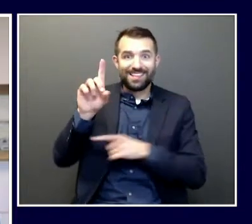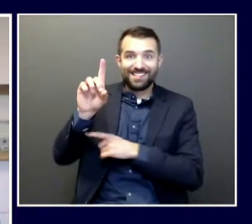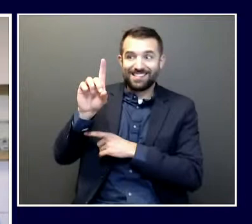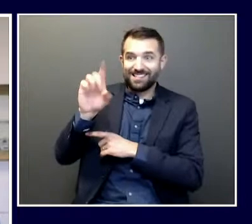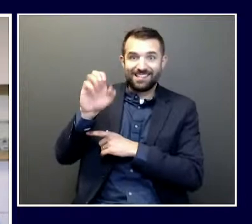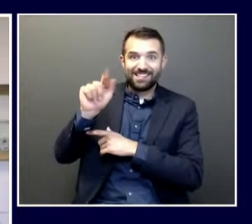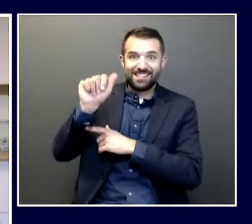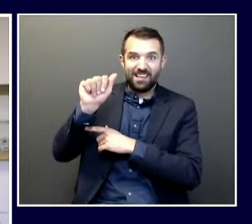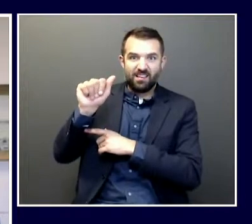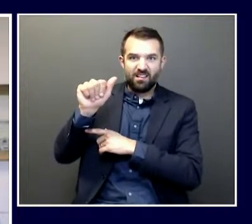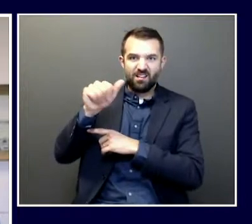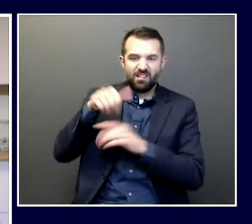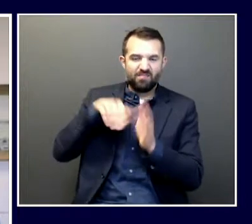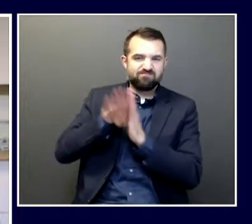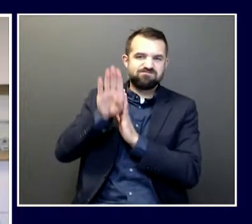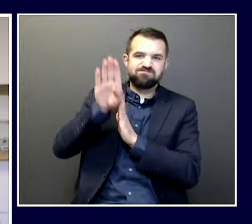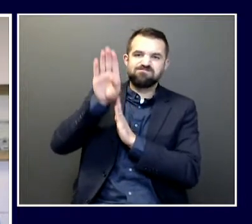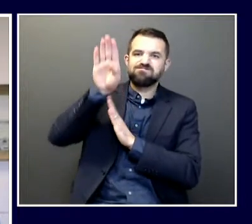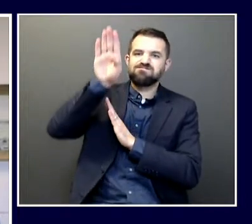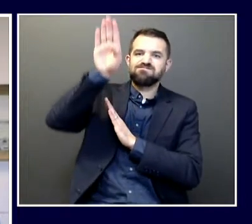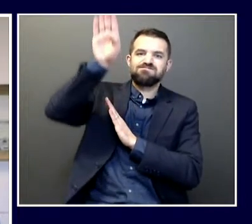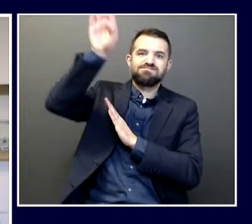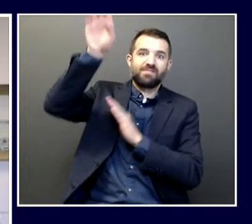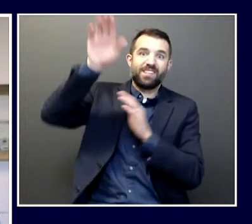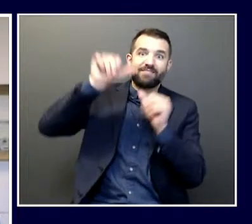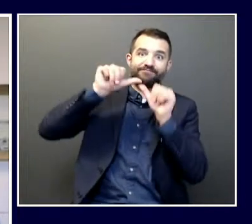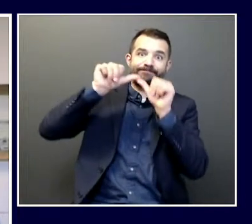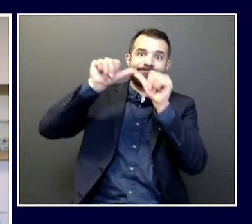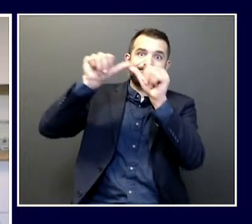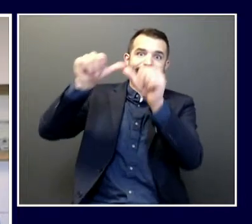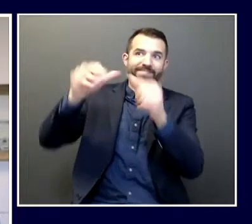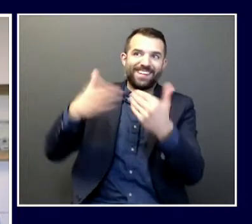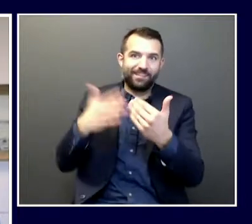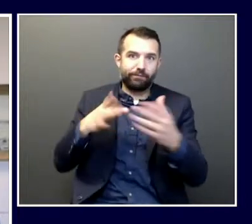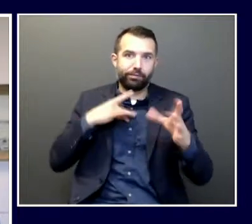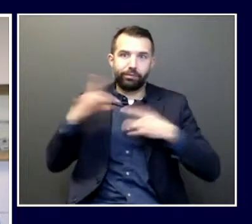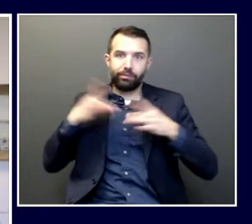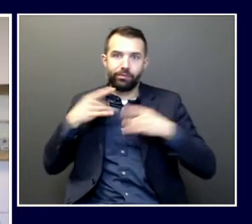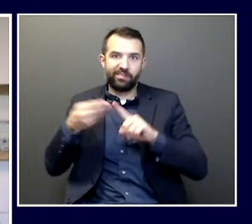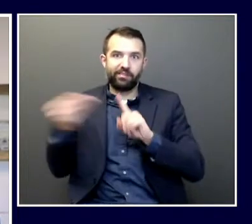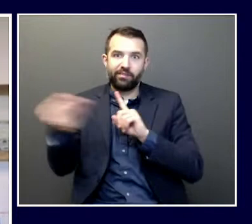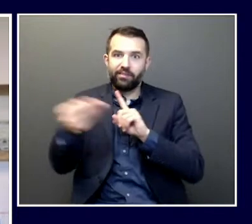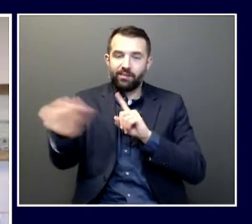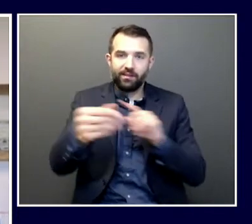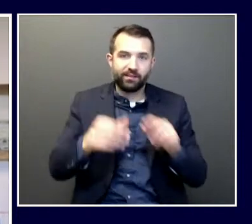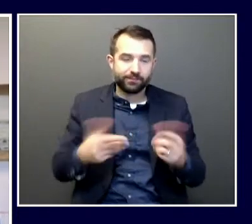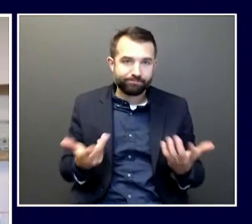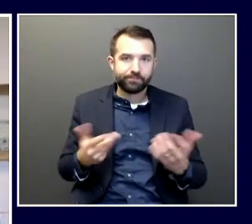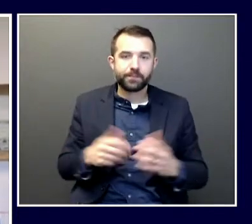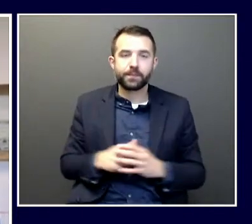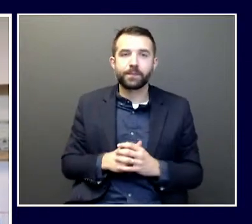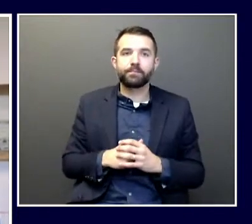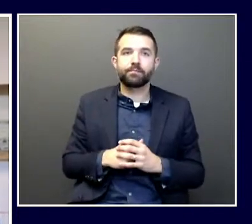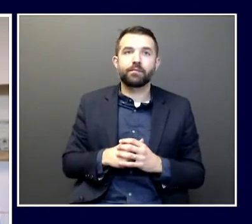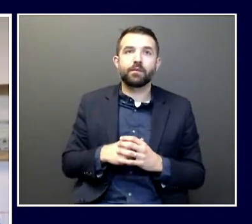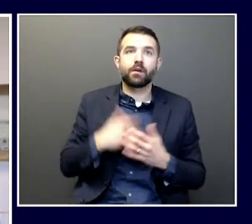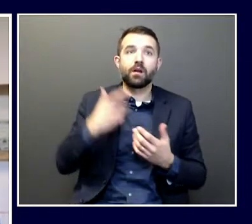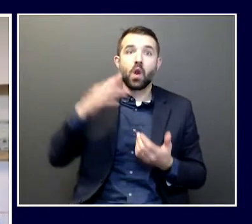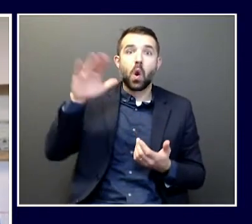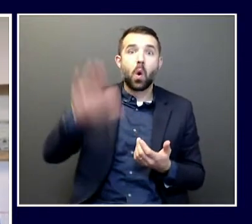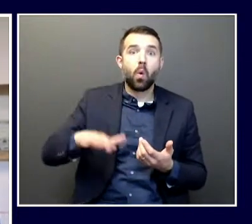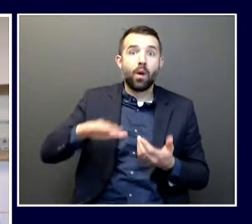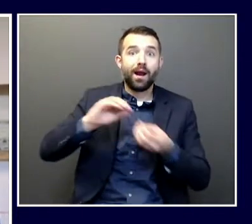when you combine the lower levels of vaccine-based immunity with the also low levels